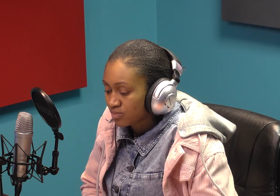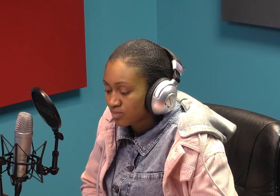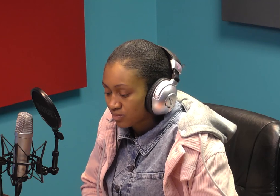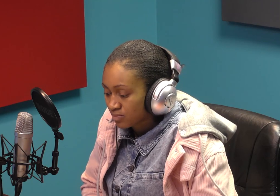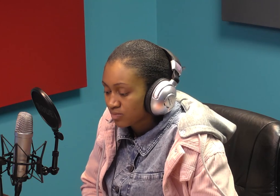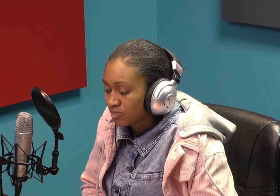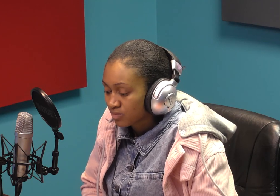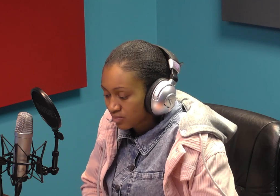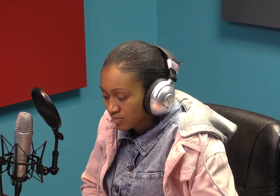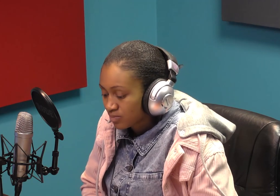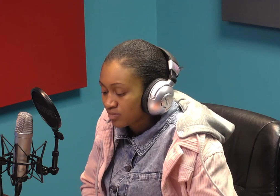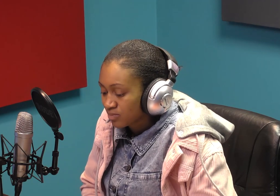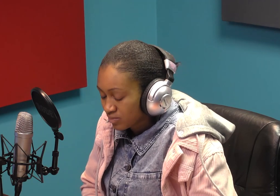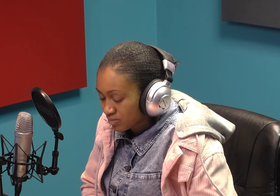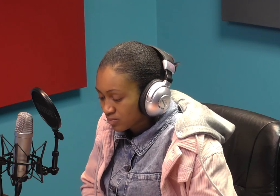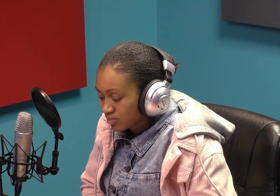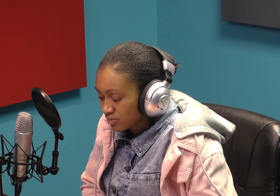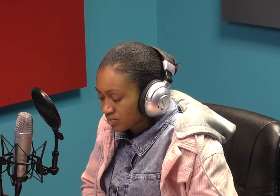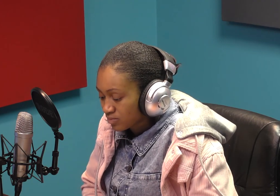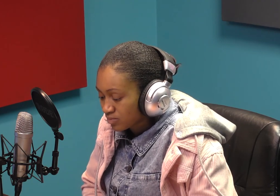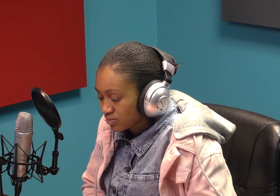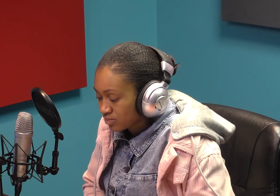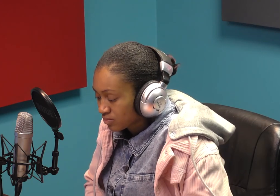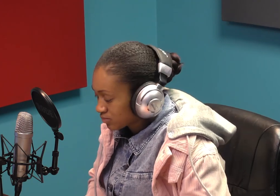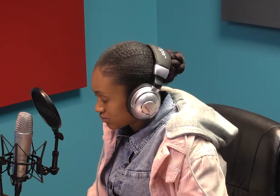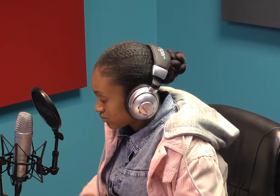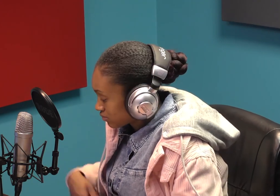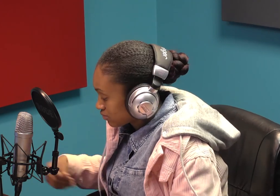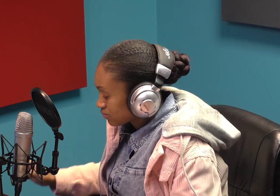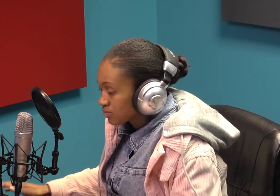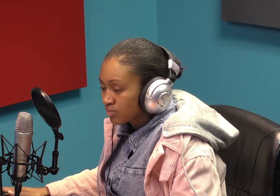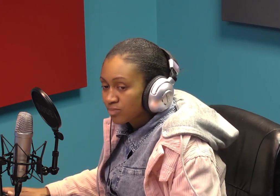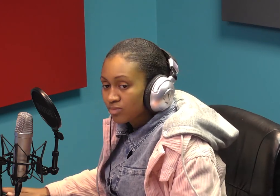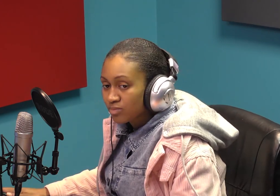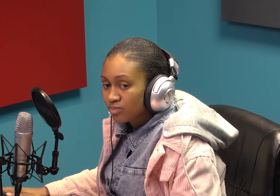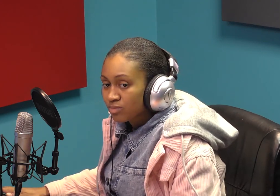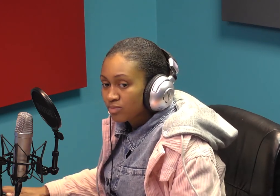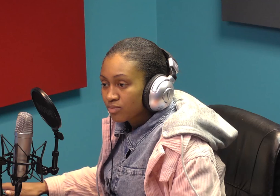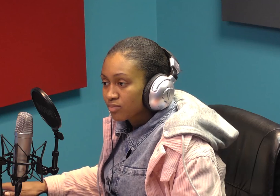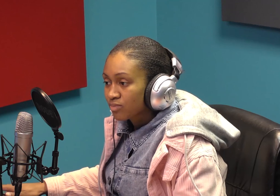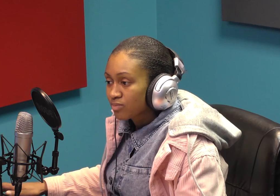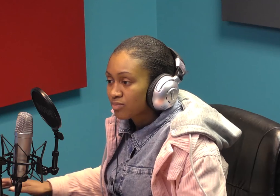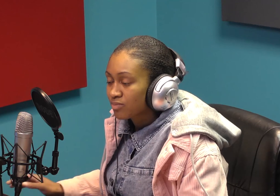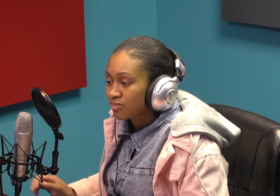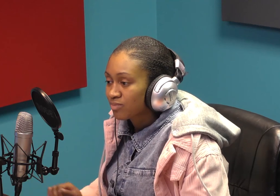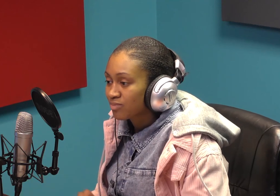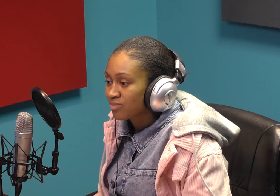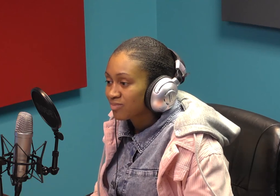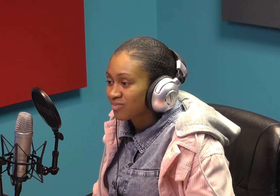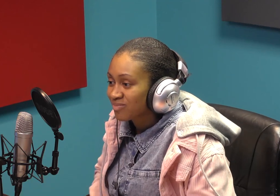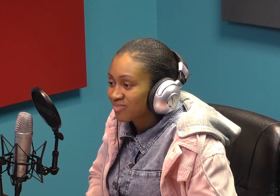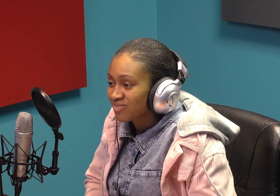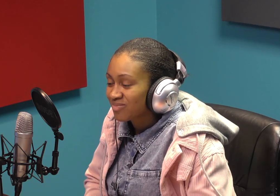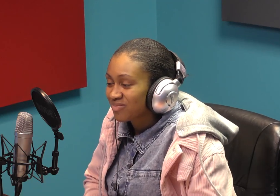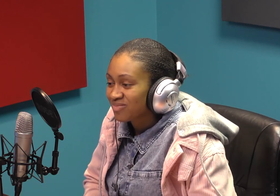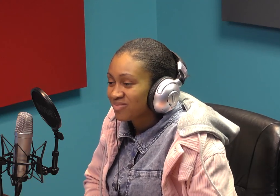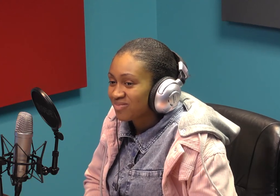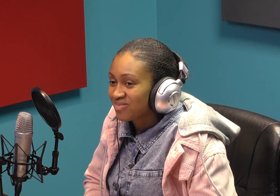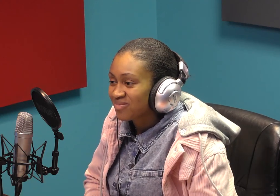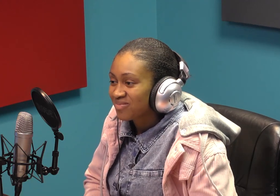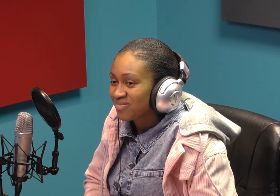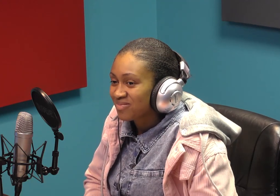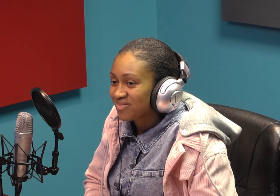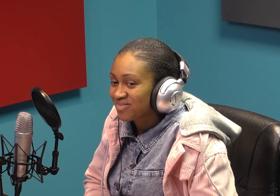line dancing, exercising, and stuff like that. And we didn't know anything when I was growing up about no daggone air conditioners. The air